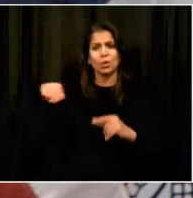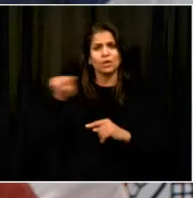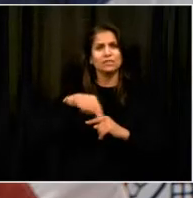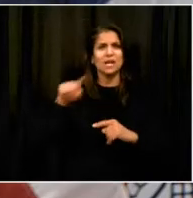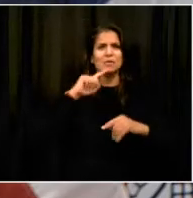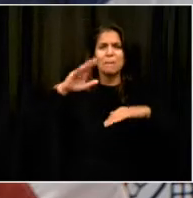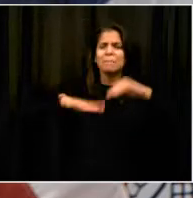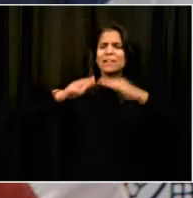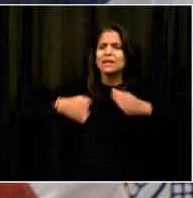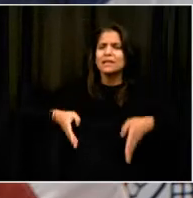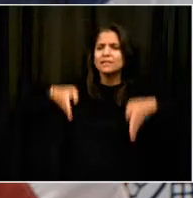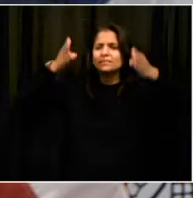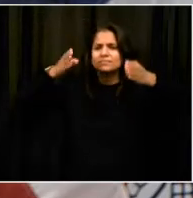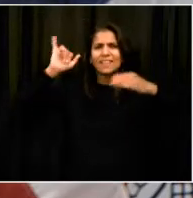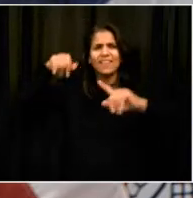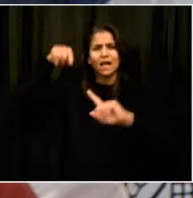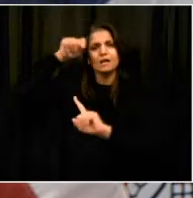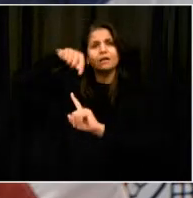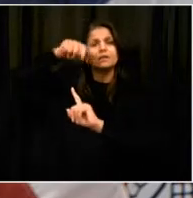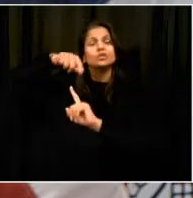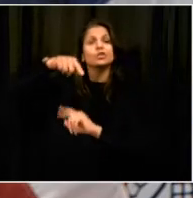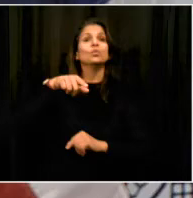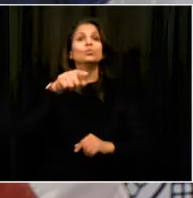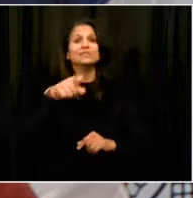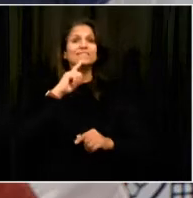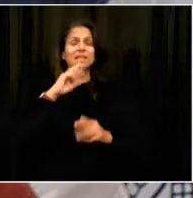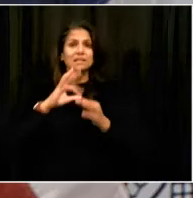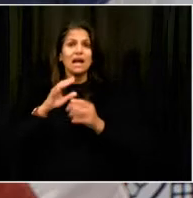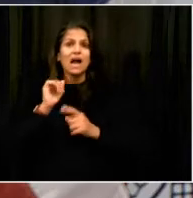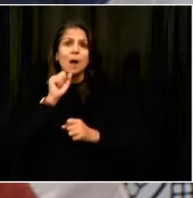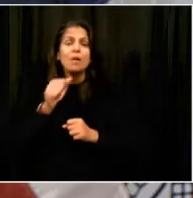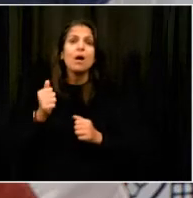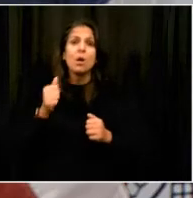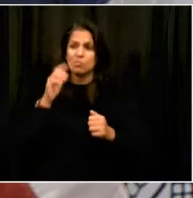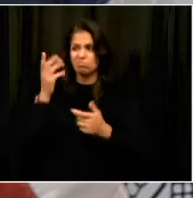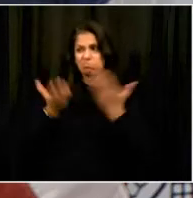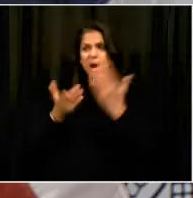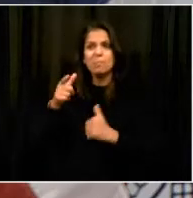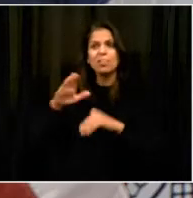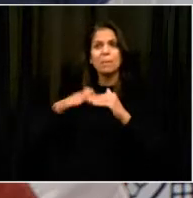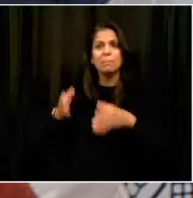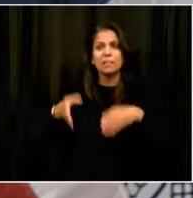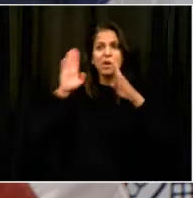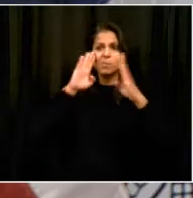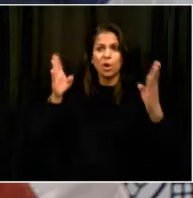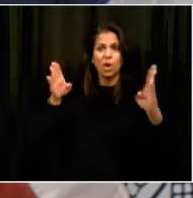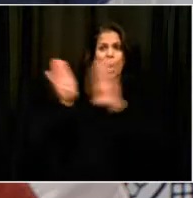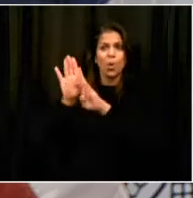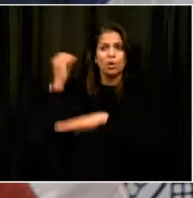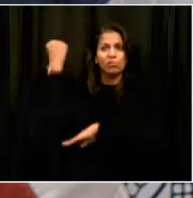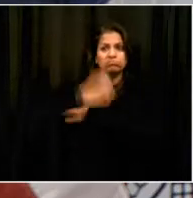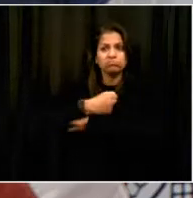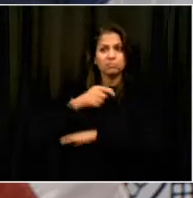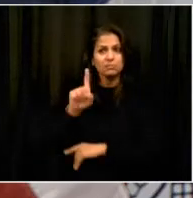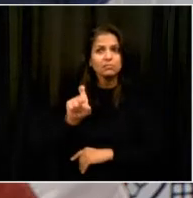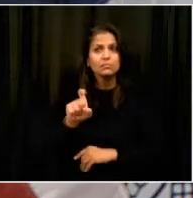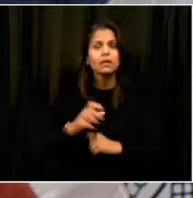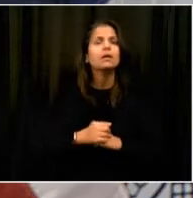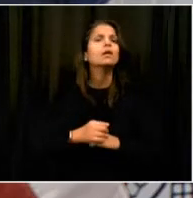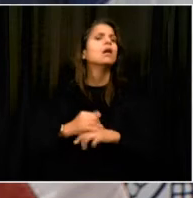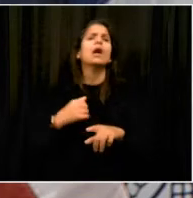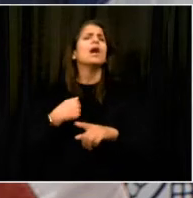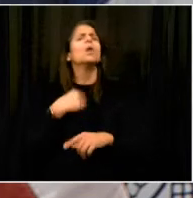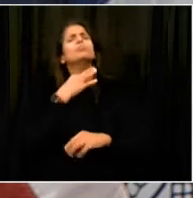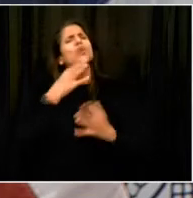been warnings. Are you saying if there's another big event, you're going to shut it down? Like, what does that entail? And what's the marker there for